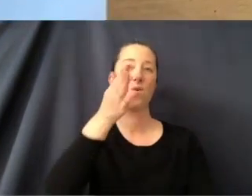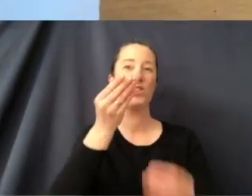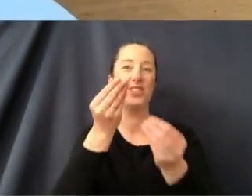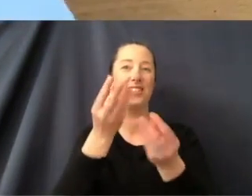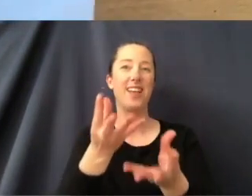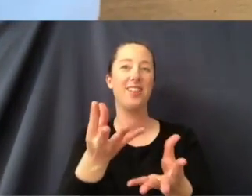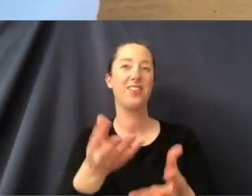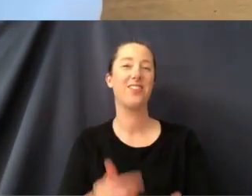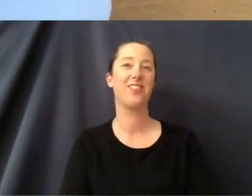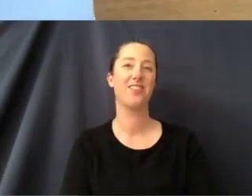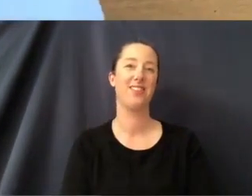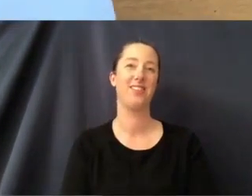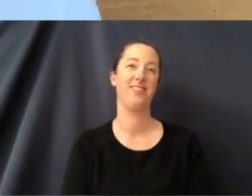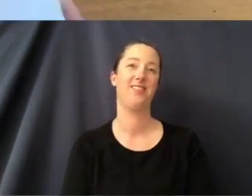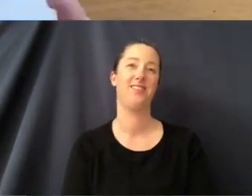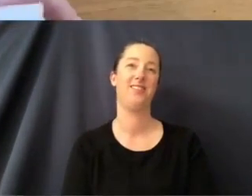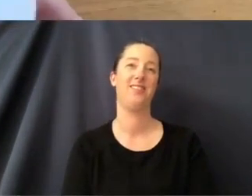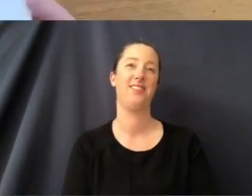done.